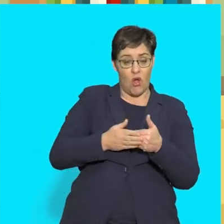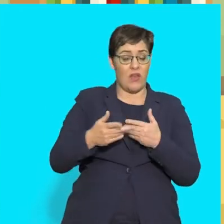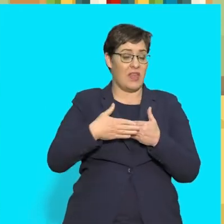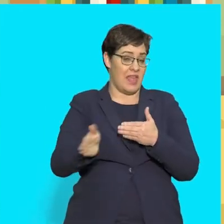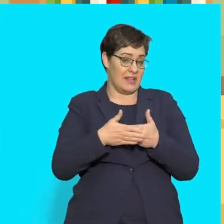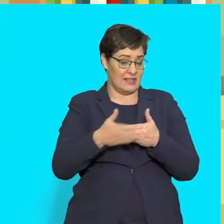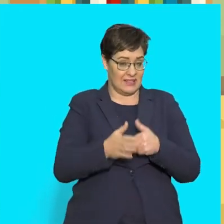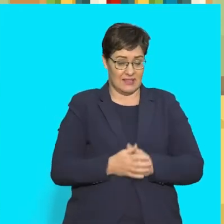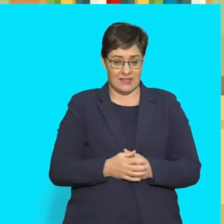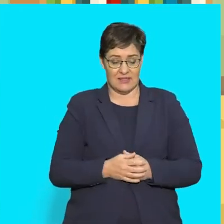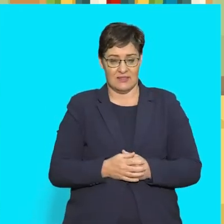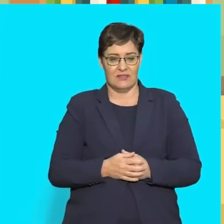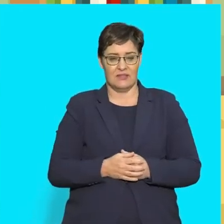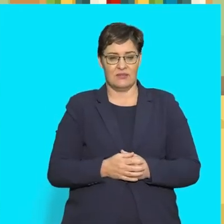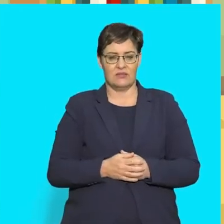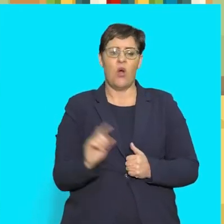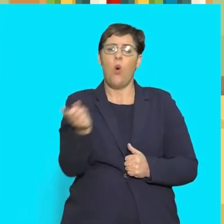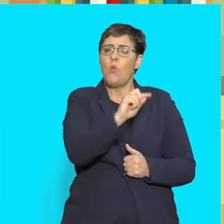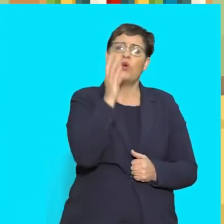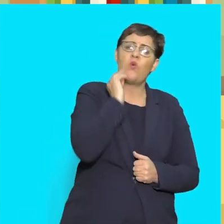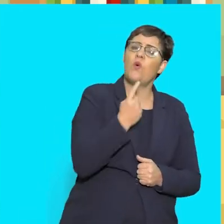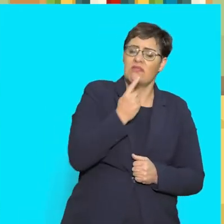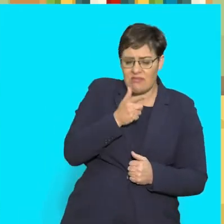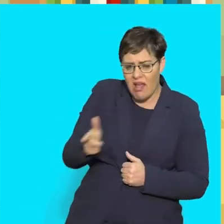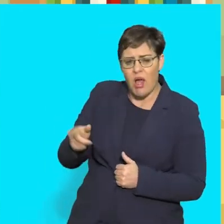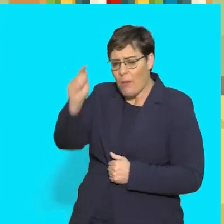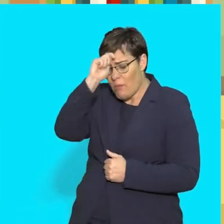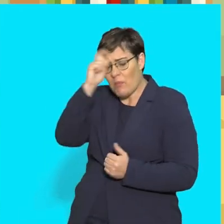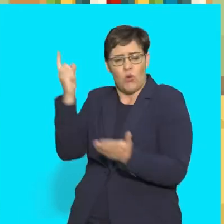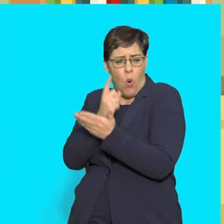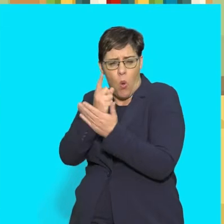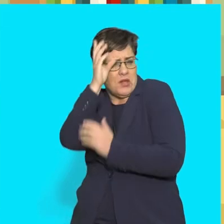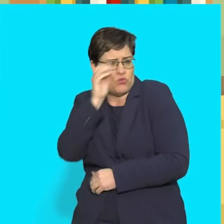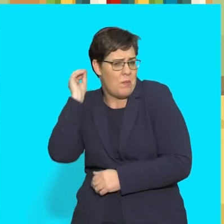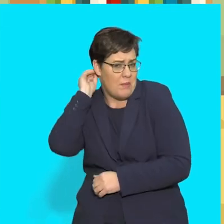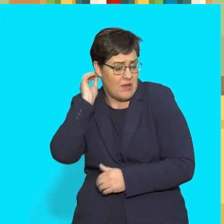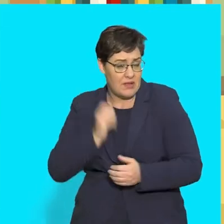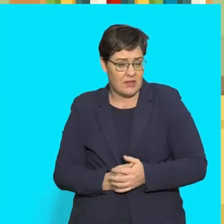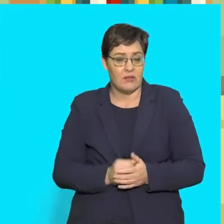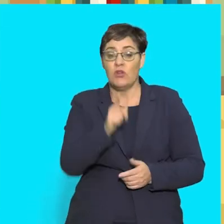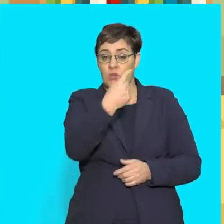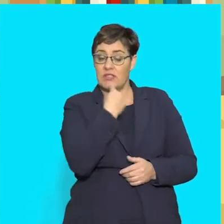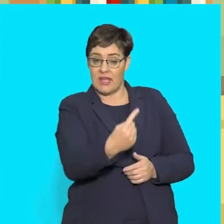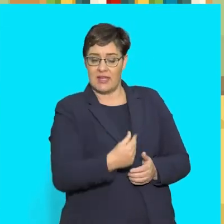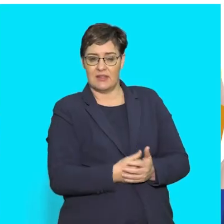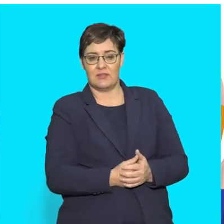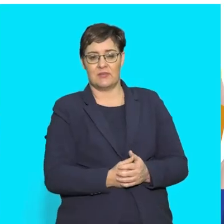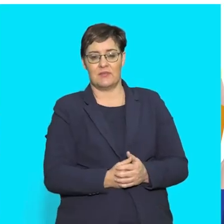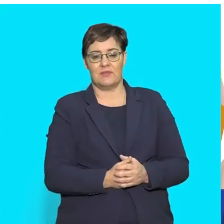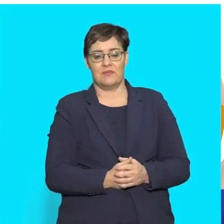gate. Let's try that. What did Gogo say that the boys must always remember? You